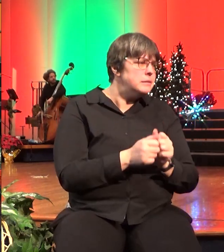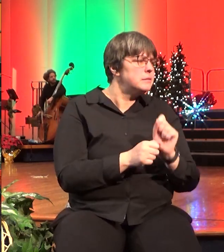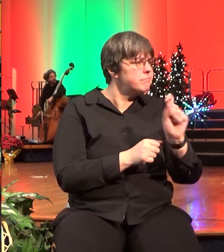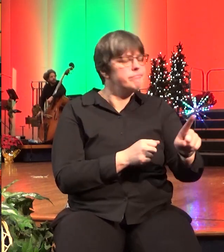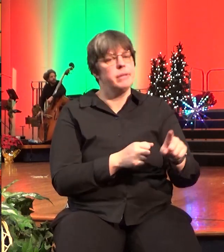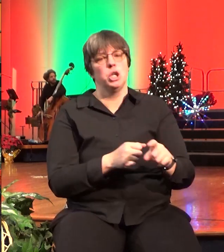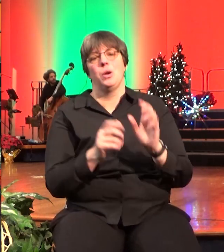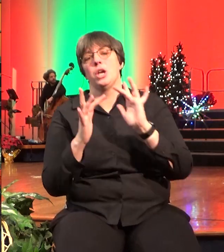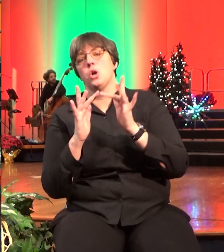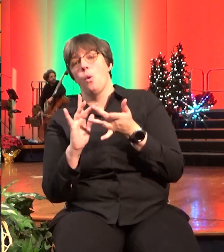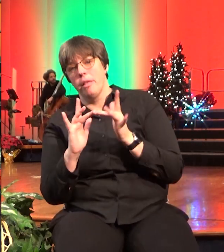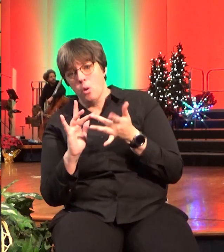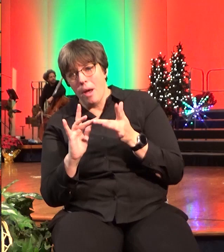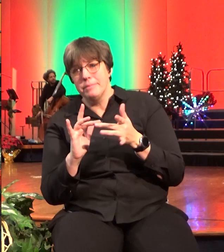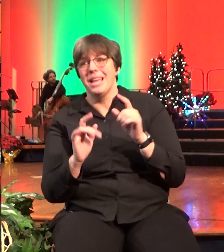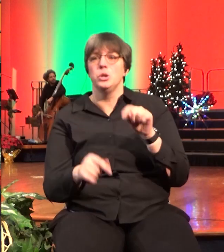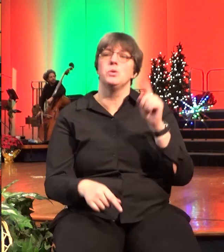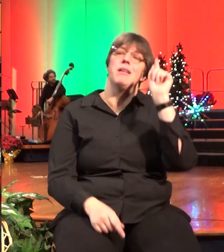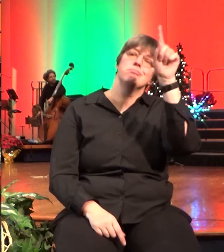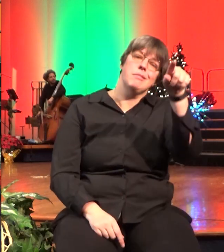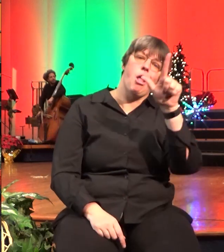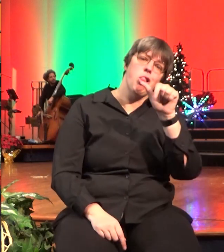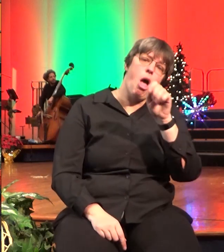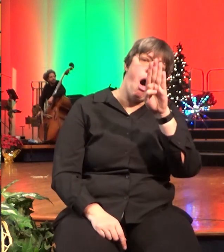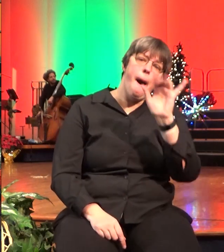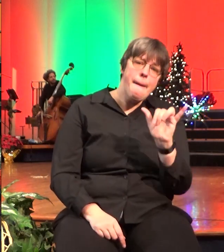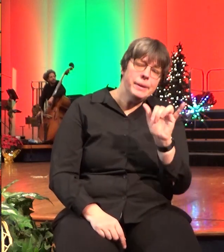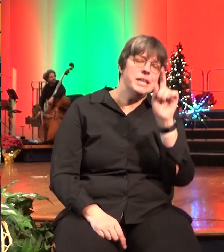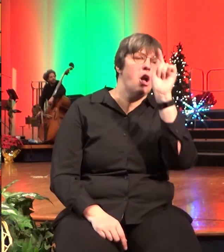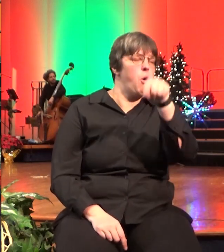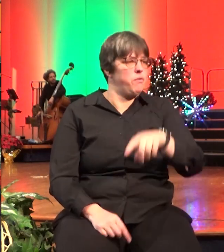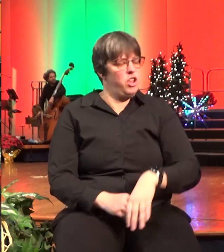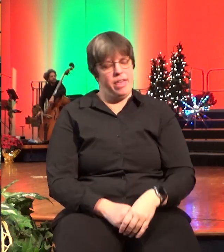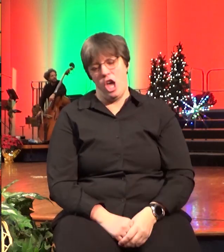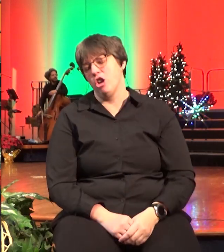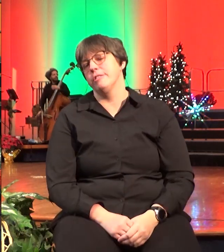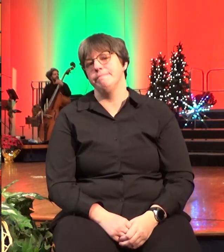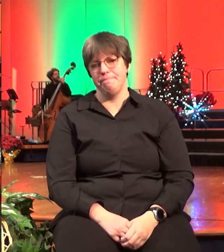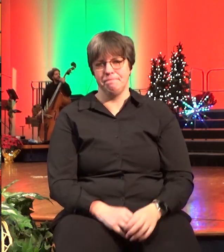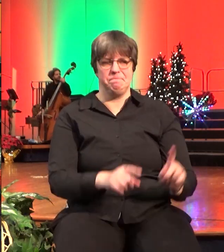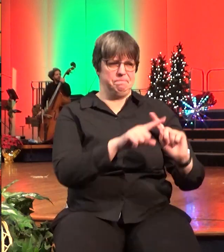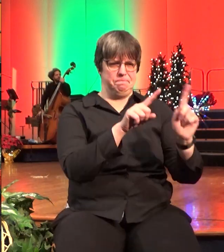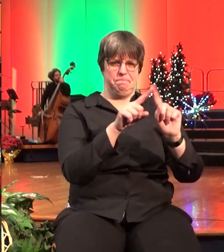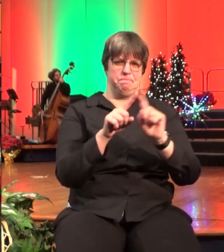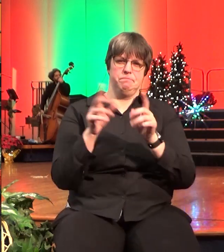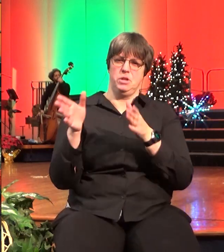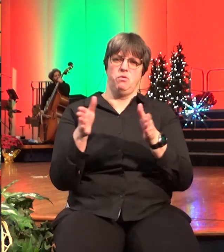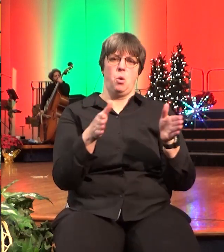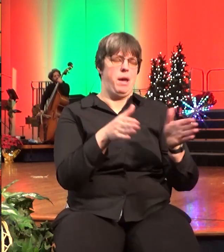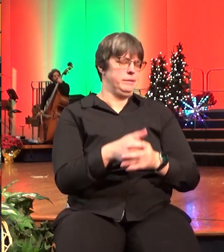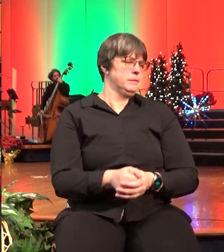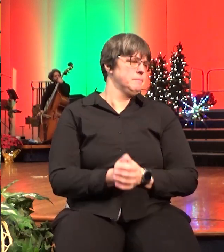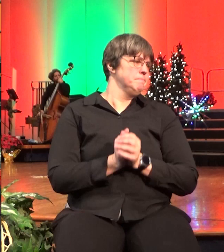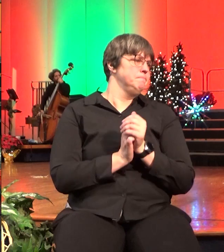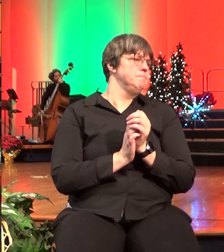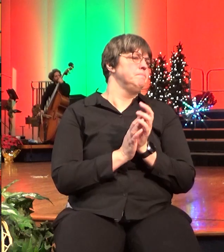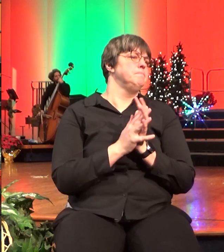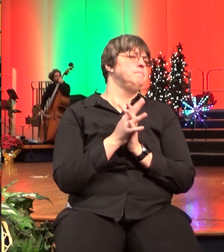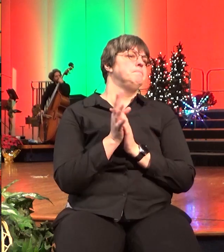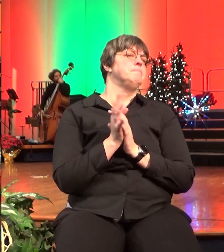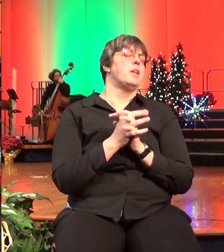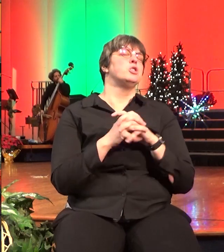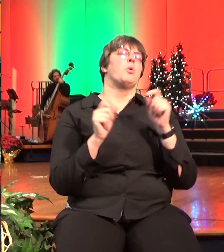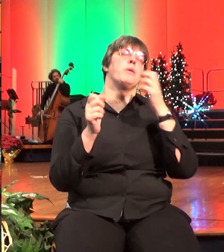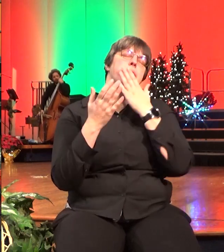the website. You can go out into the lobby and make a contribution at one of the guest services and use one of the wonderful machines. And so